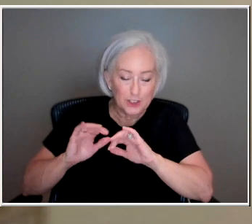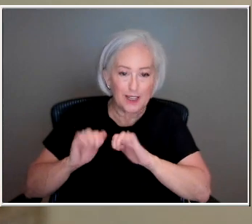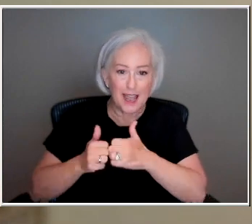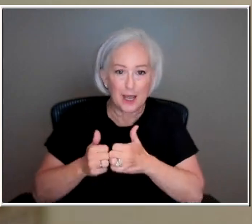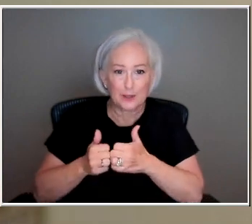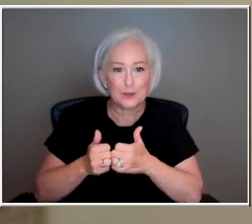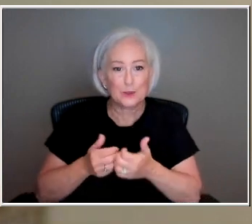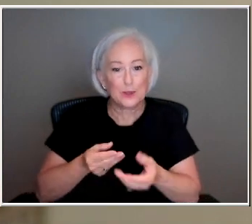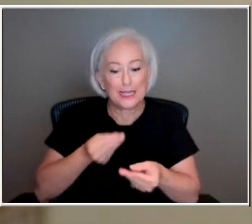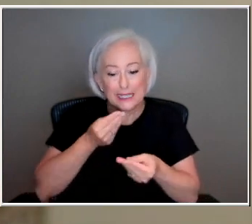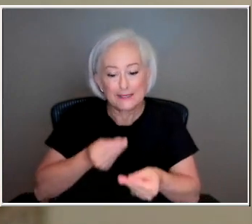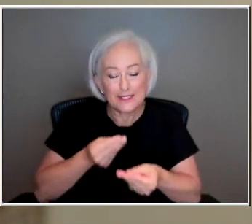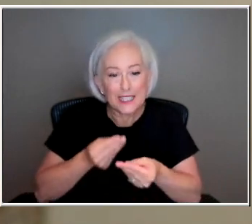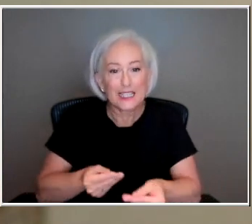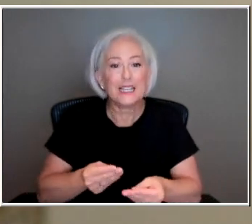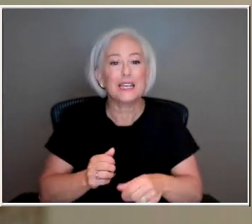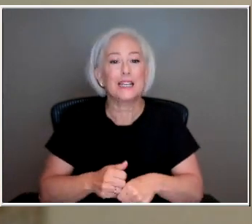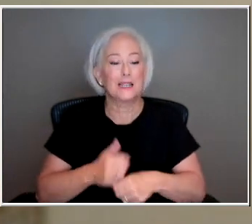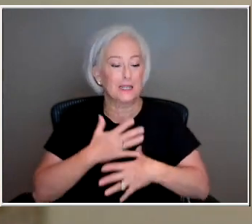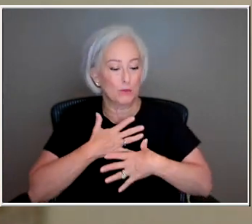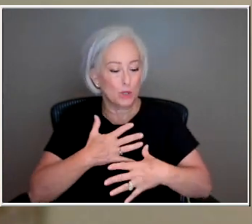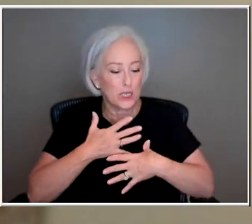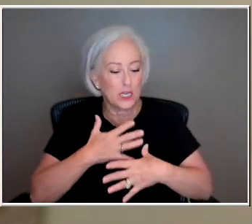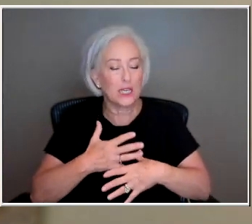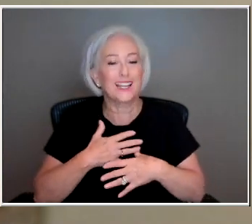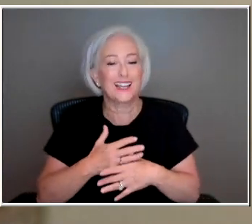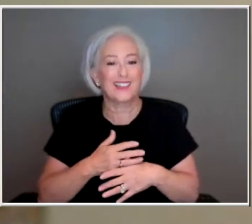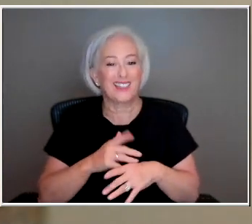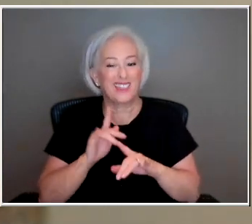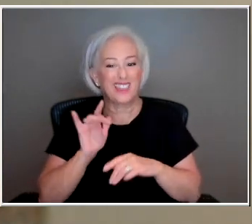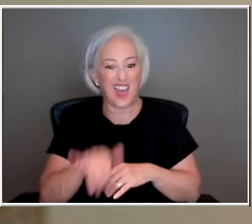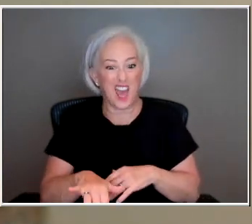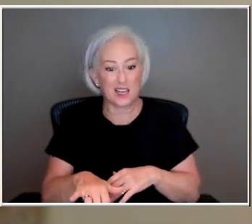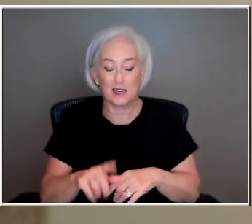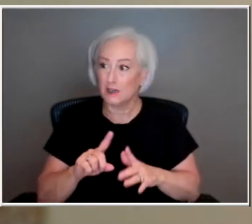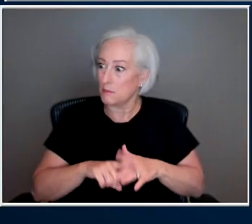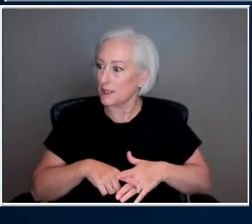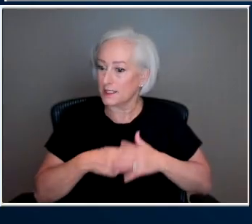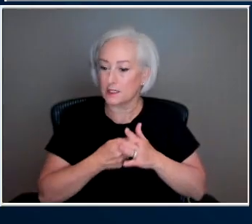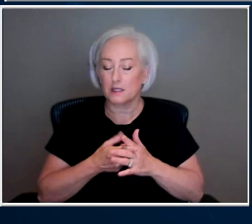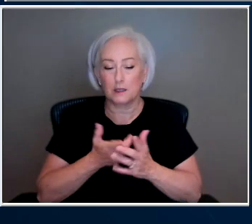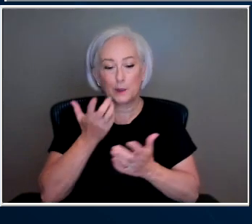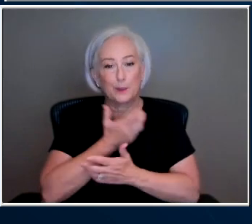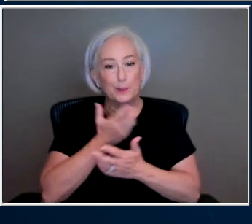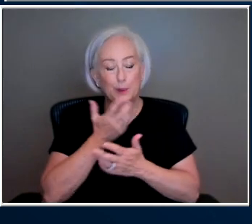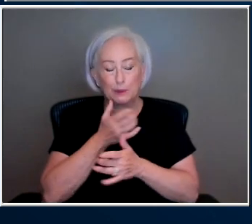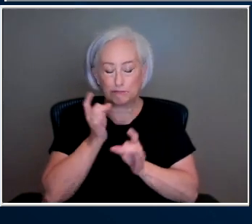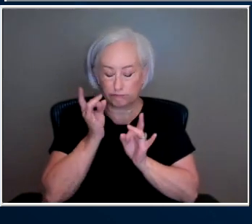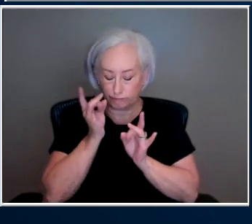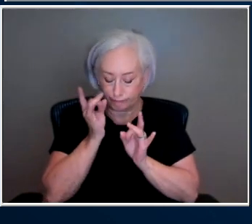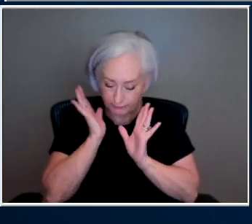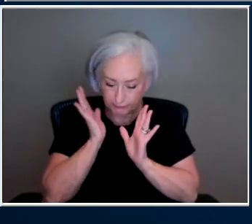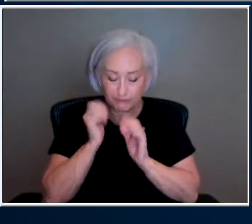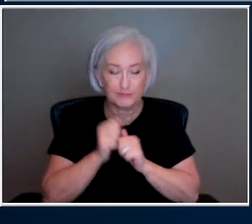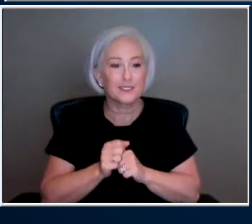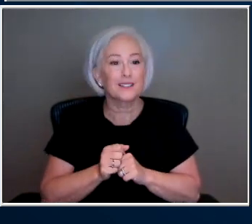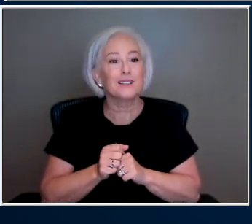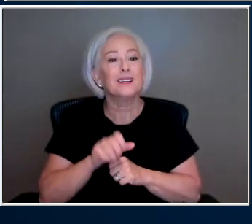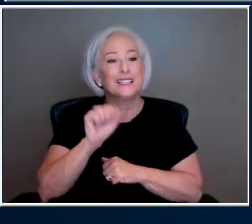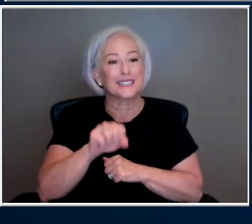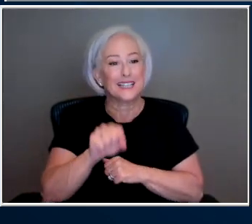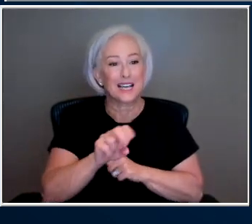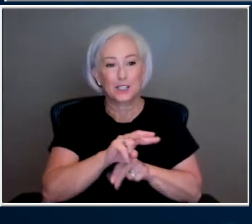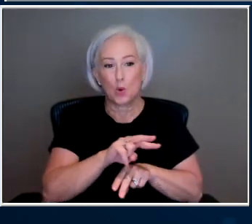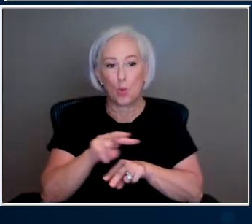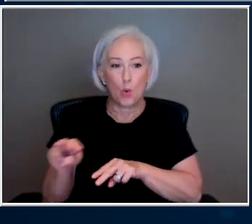breathing on her own and all of that. But yeah, it was definitely traumatic at the start. Oh, I have just watching those milestones, and full disclosure, I was a level